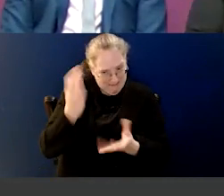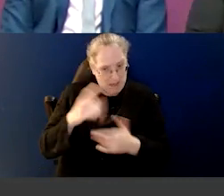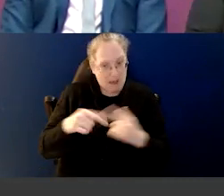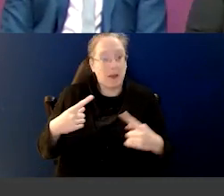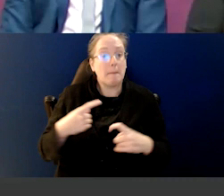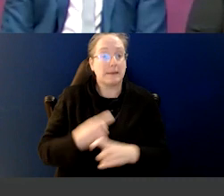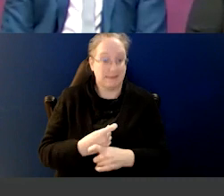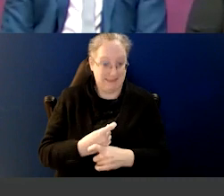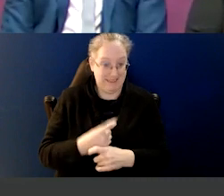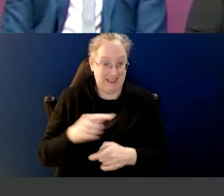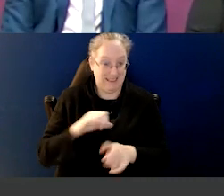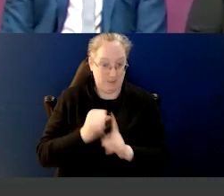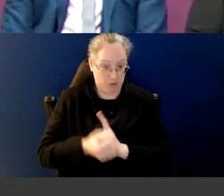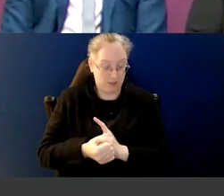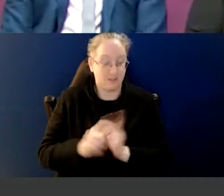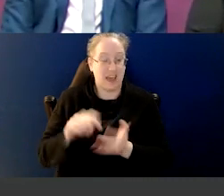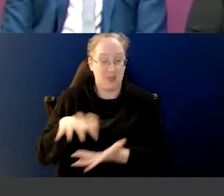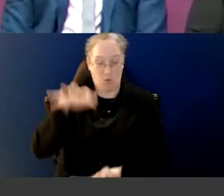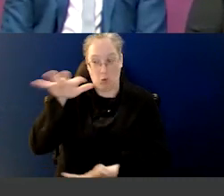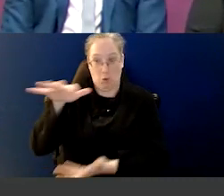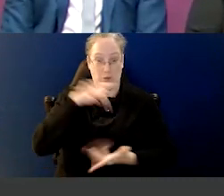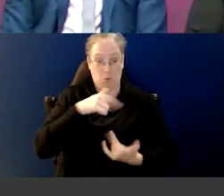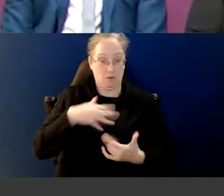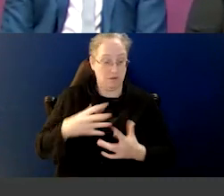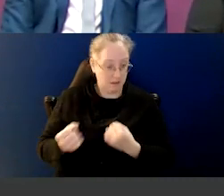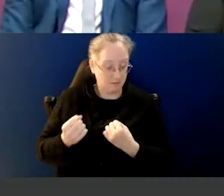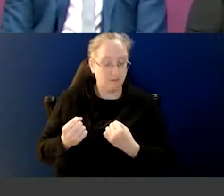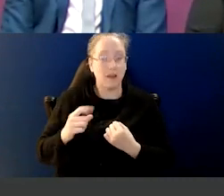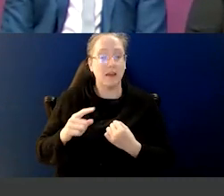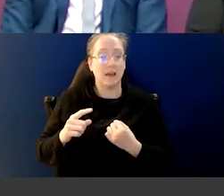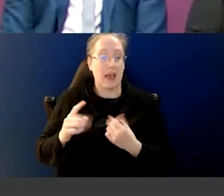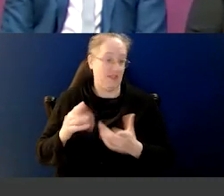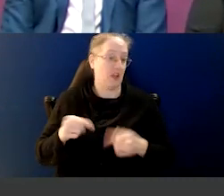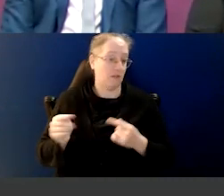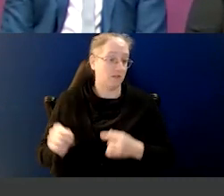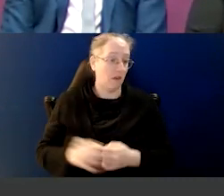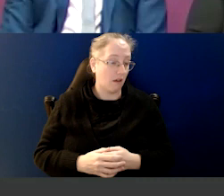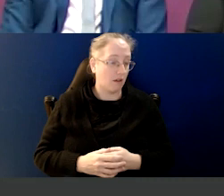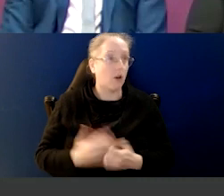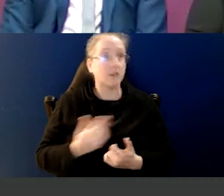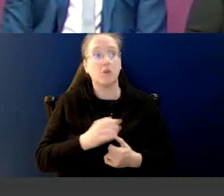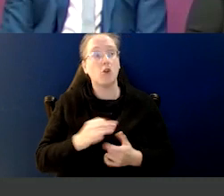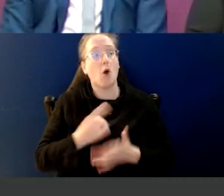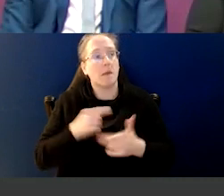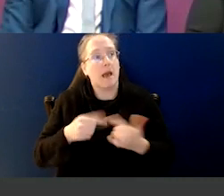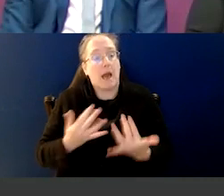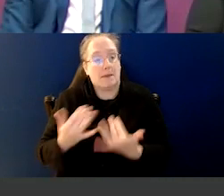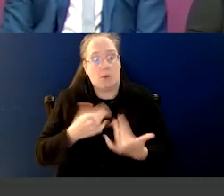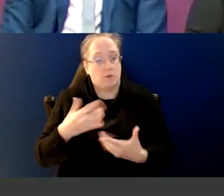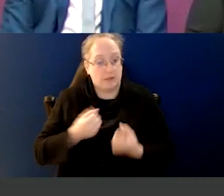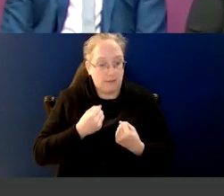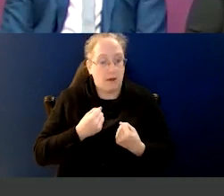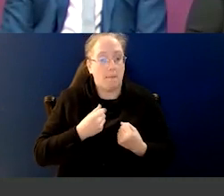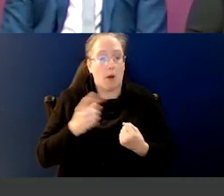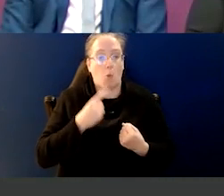and some of the challenges in the volume, not just the volume, but the extent to which those complaints cover. So there's quite a lot of